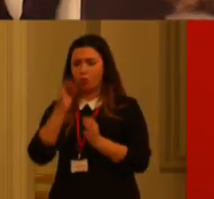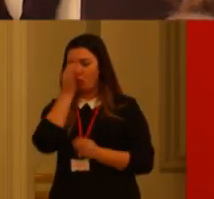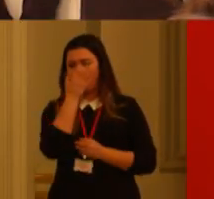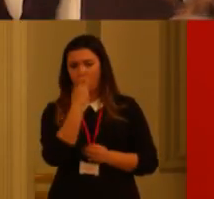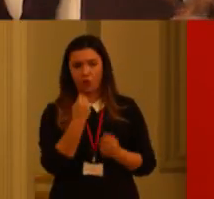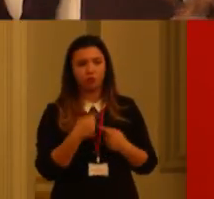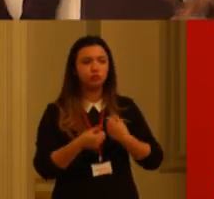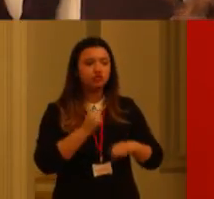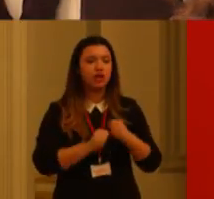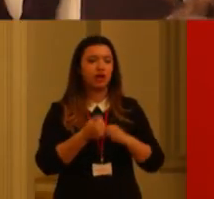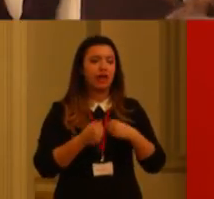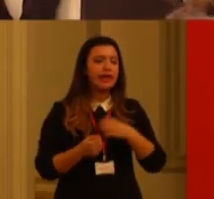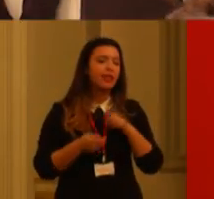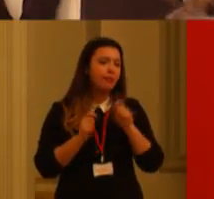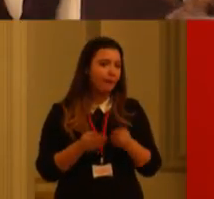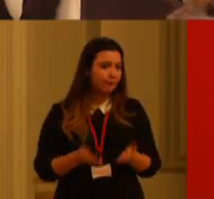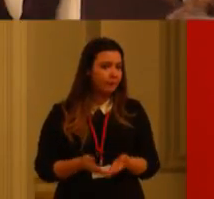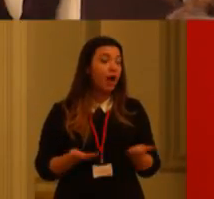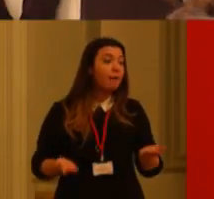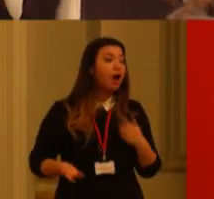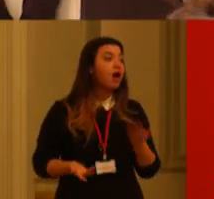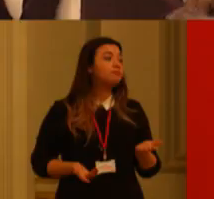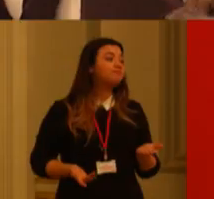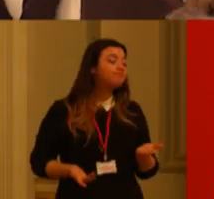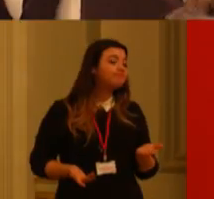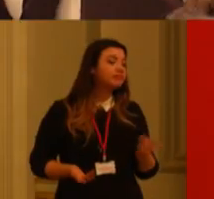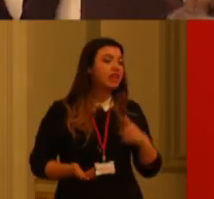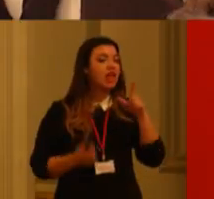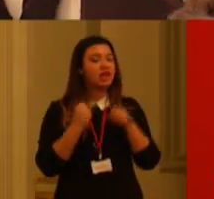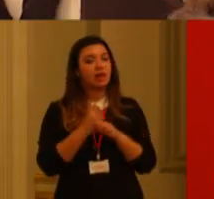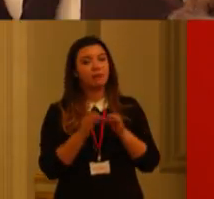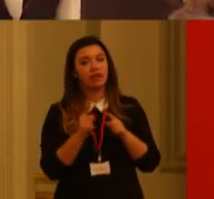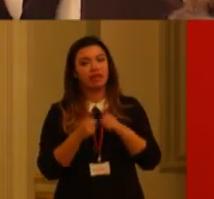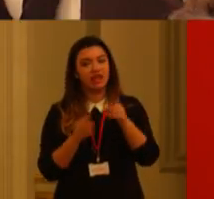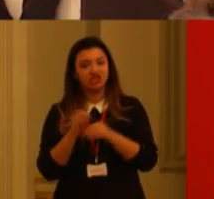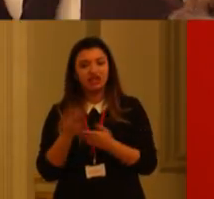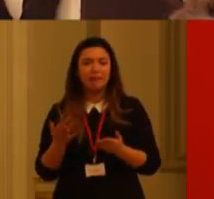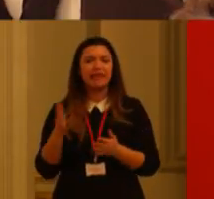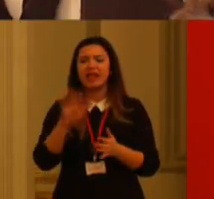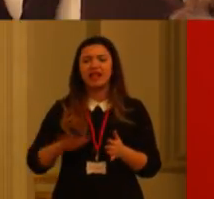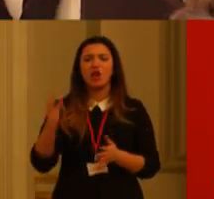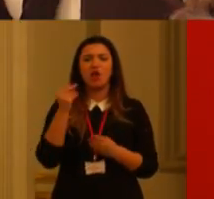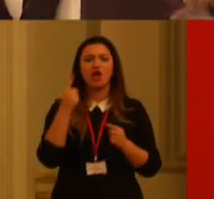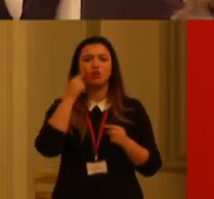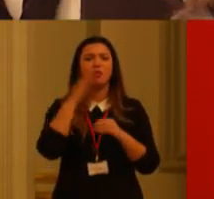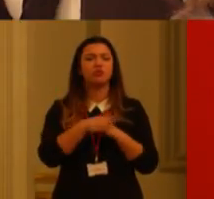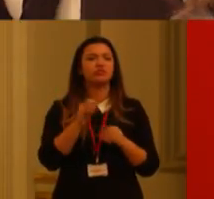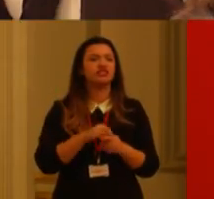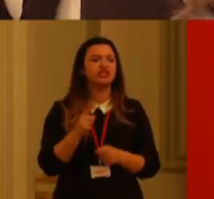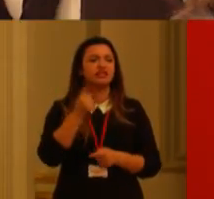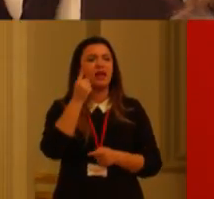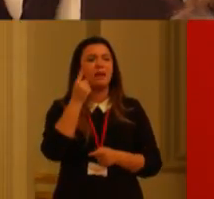individuals finding for themselves a space and media to express themselves, but both generally and